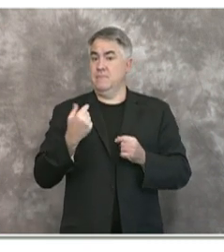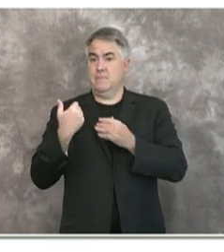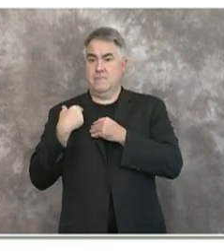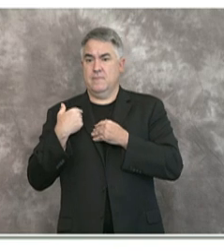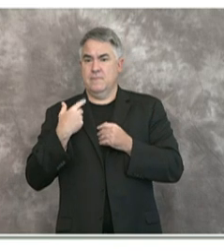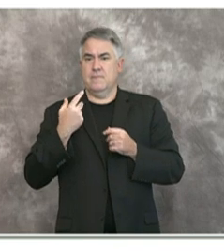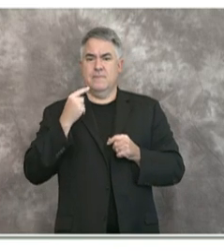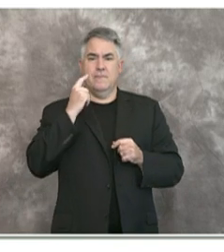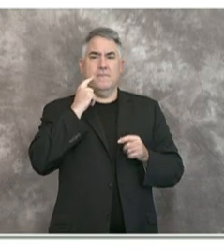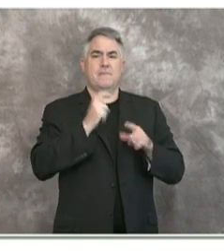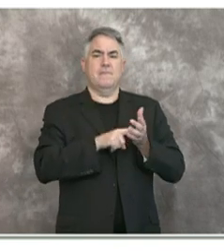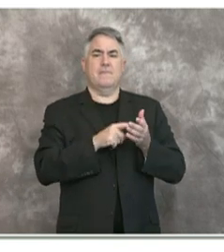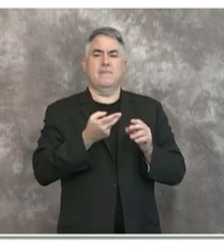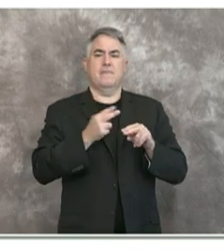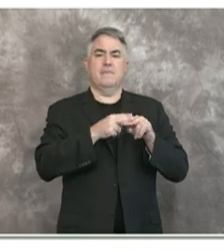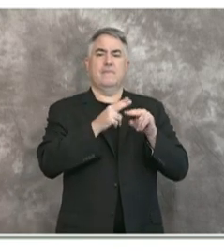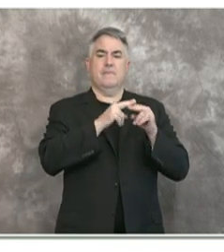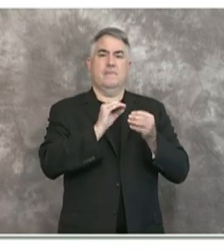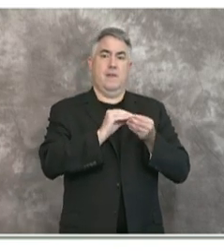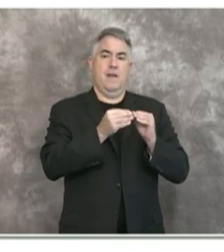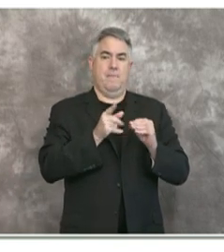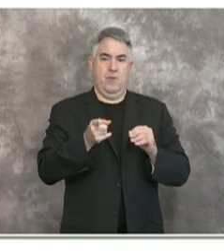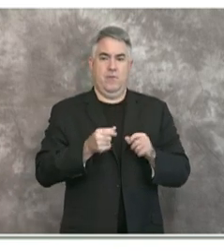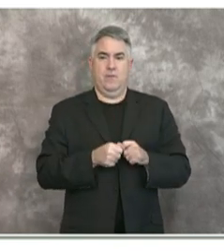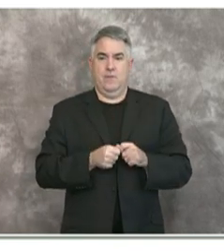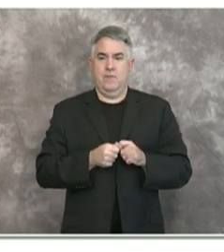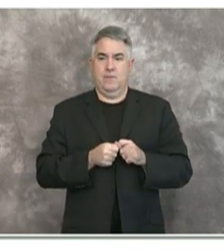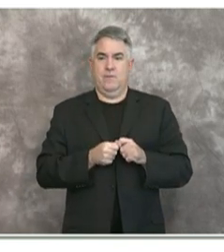moving forward. But just as we are very close to our